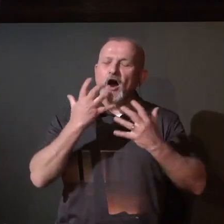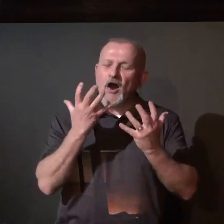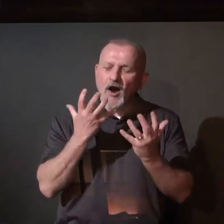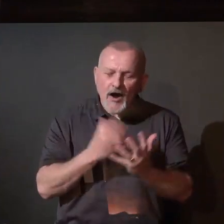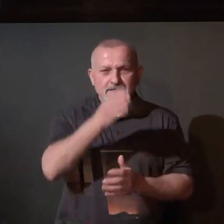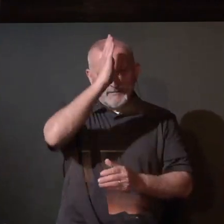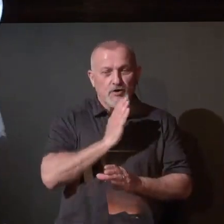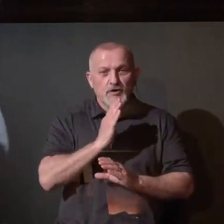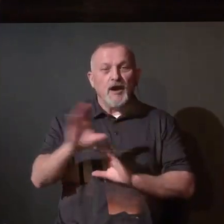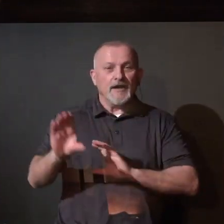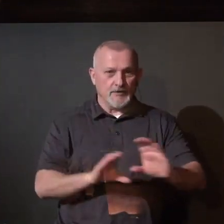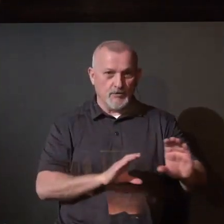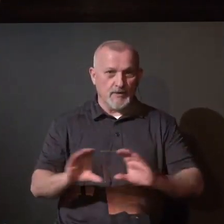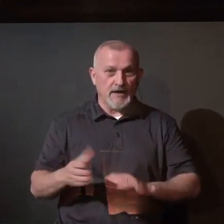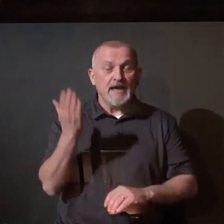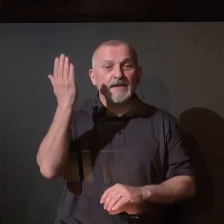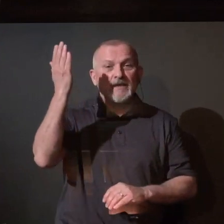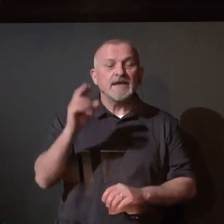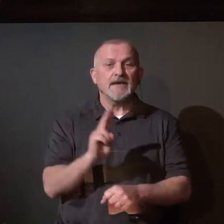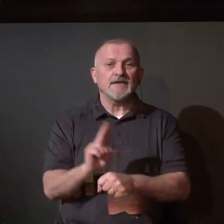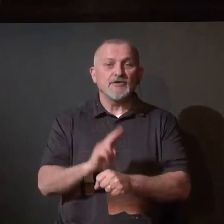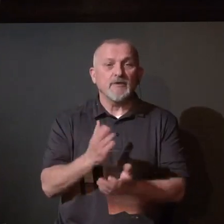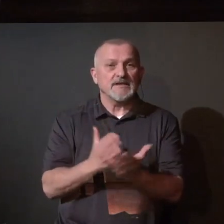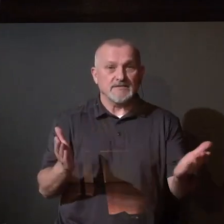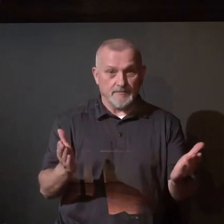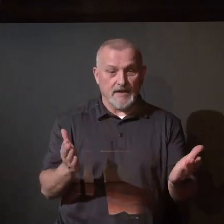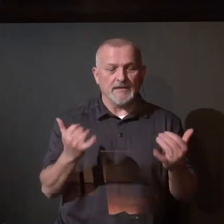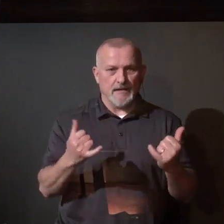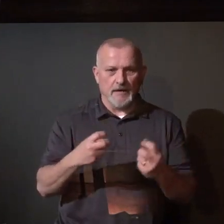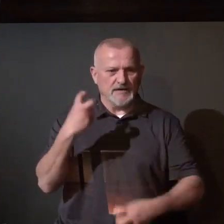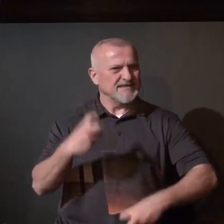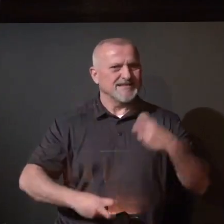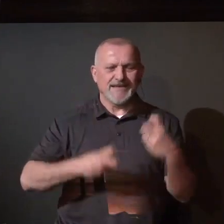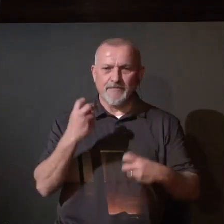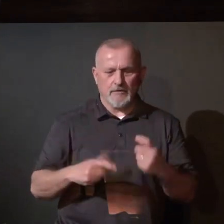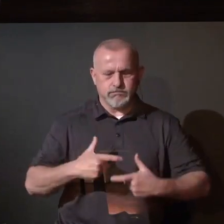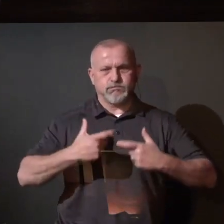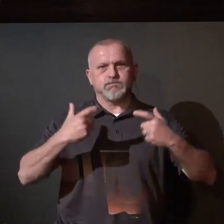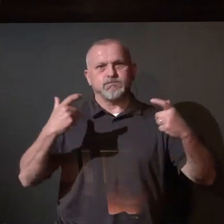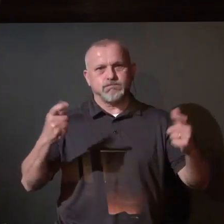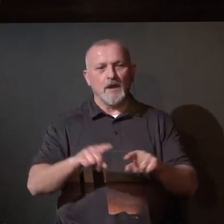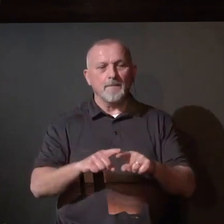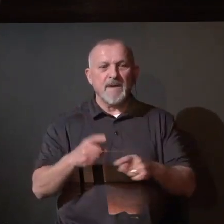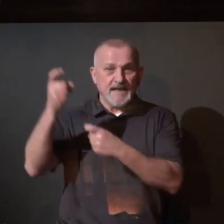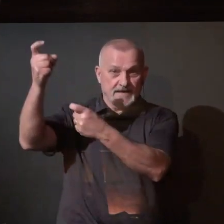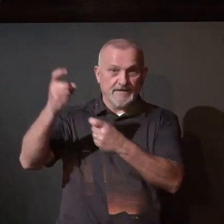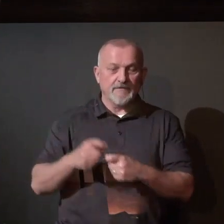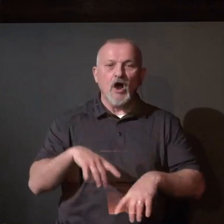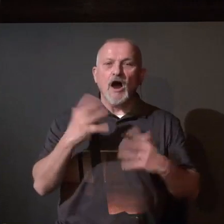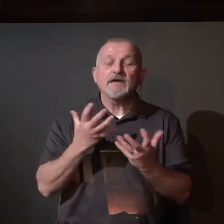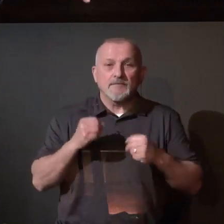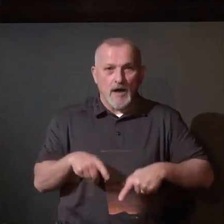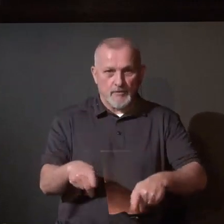providential move of God, He's taking something that is very difficult in our community, and He has propped us up with an incredible opportunity that the